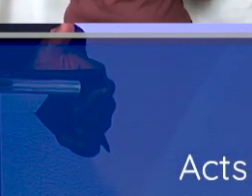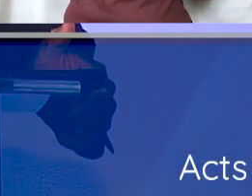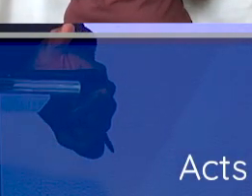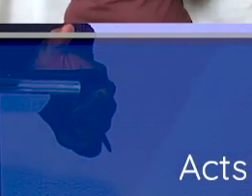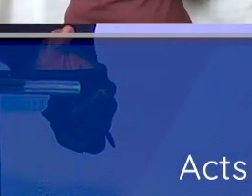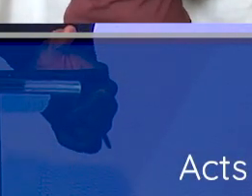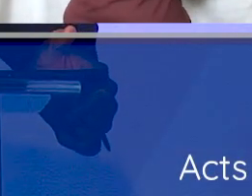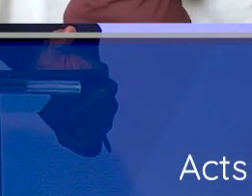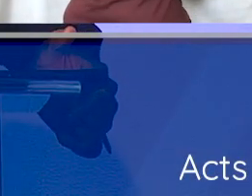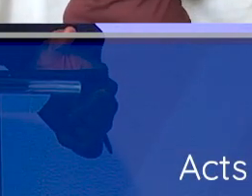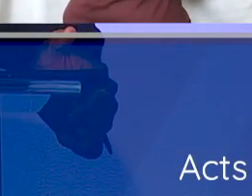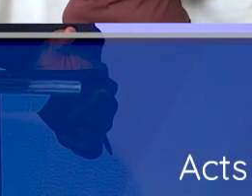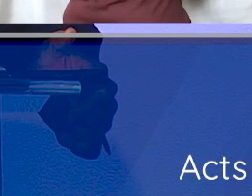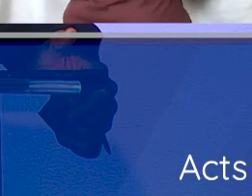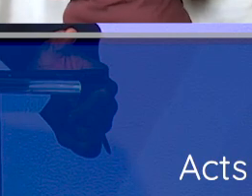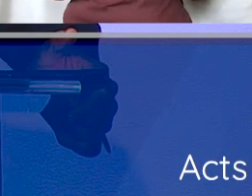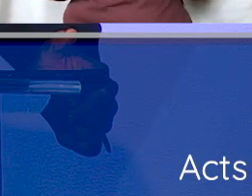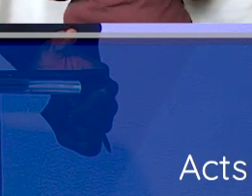early disciples,